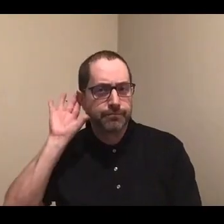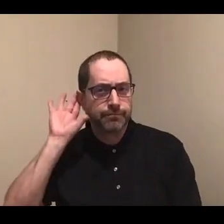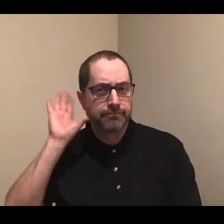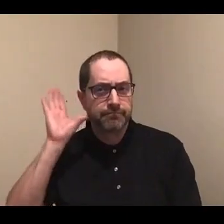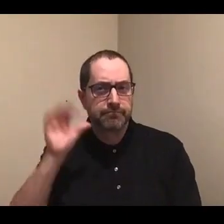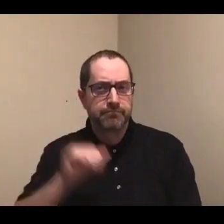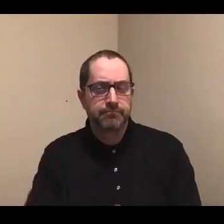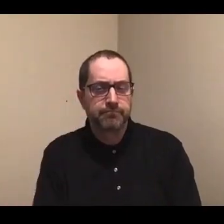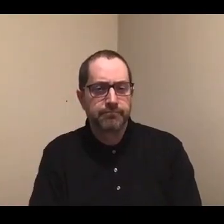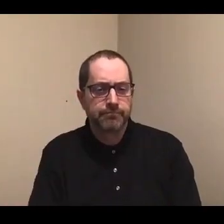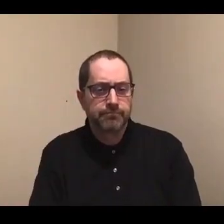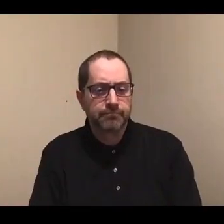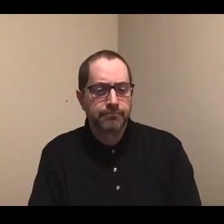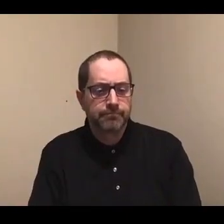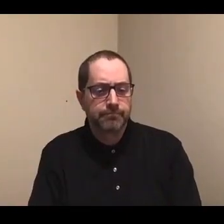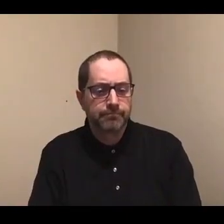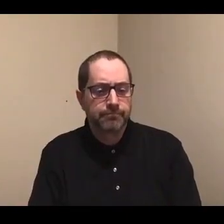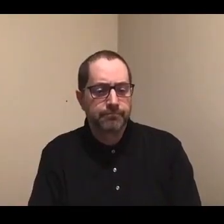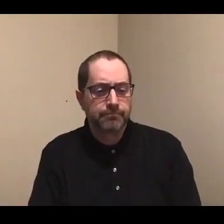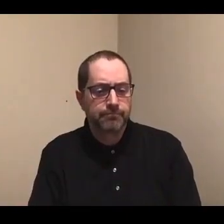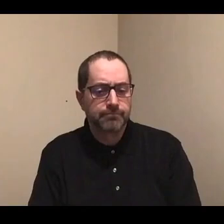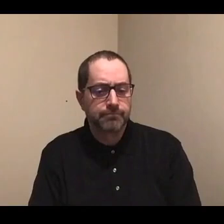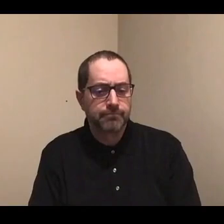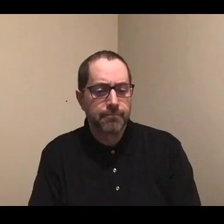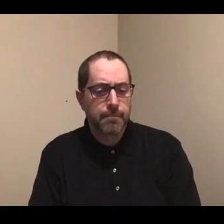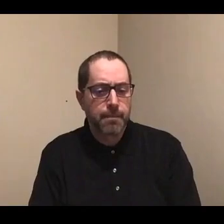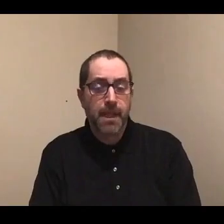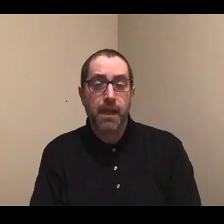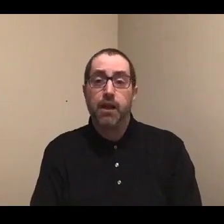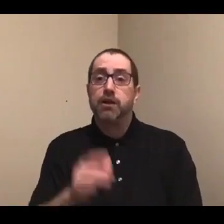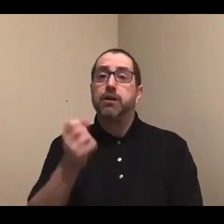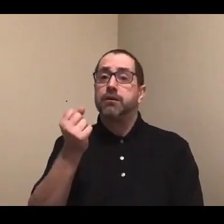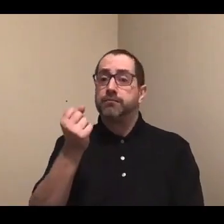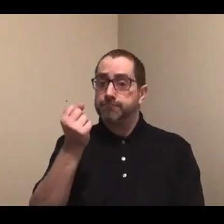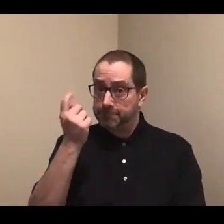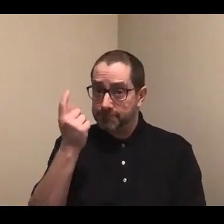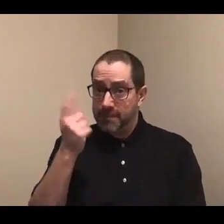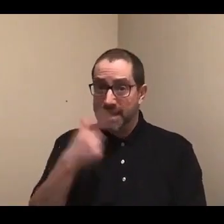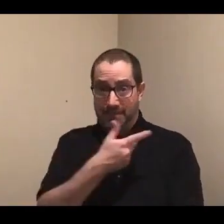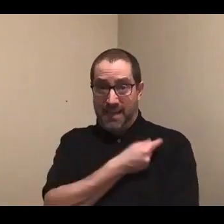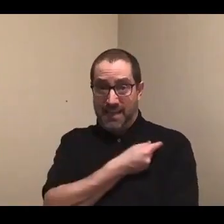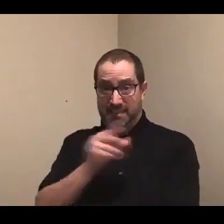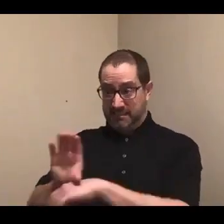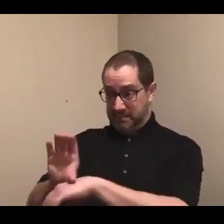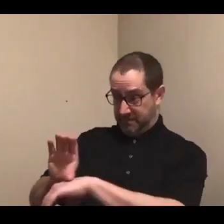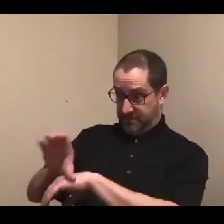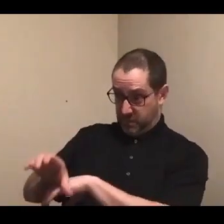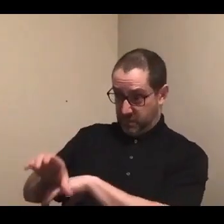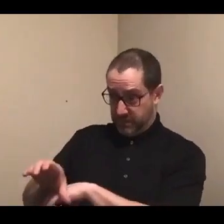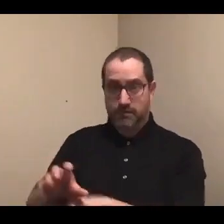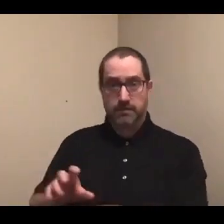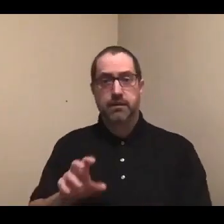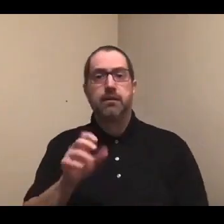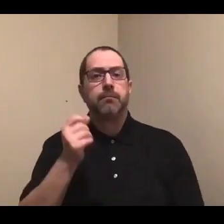sound like you're looking at making vaccines mandatory, but is the government exploring anything like a vaccine certificate that